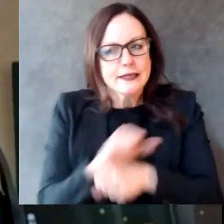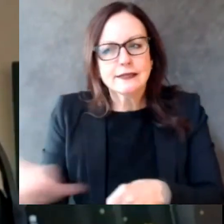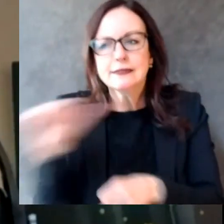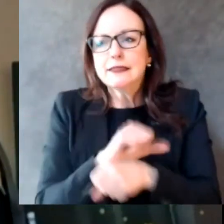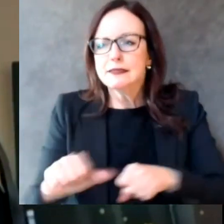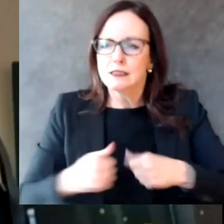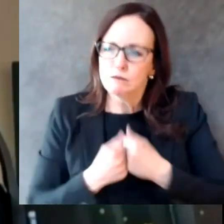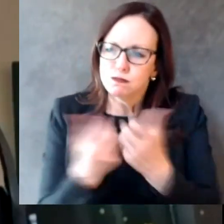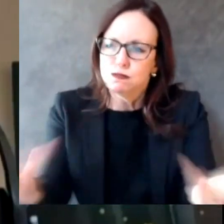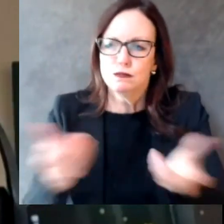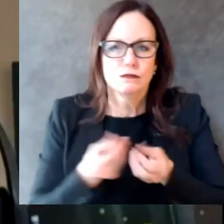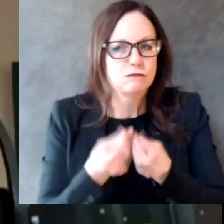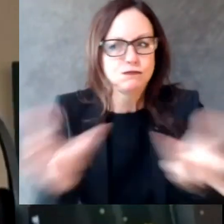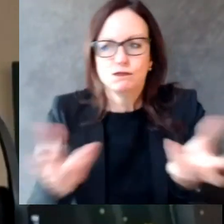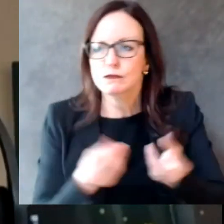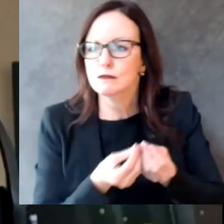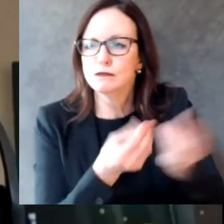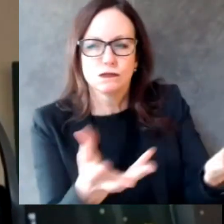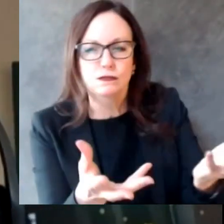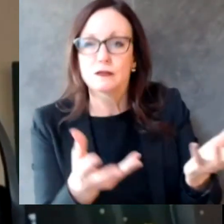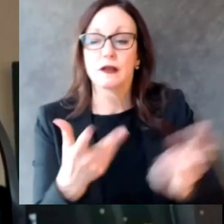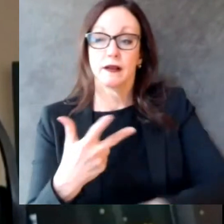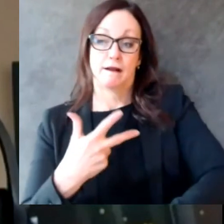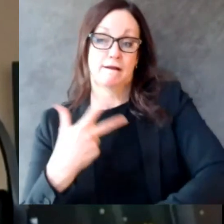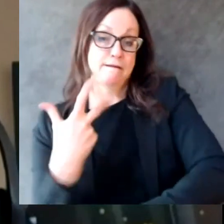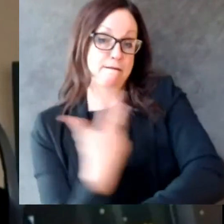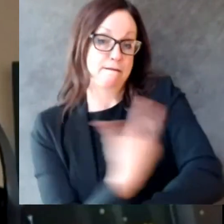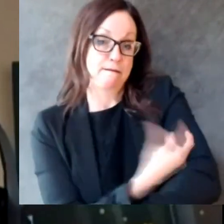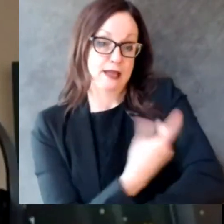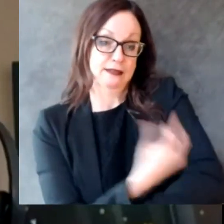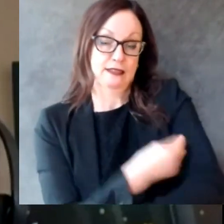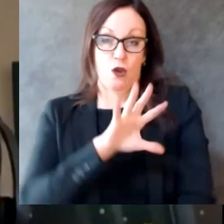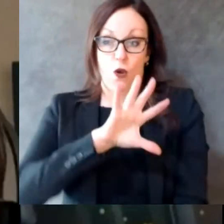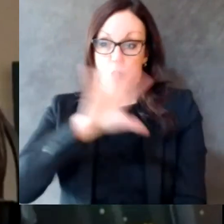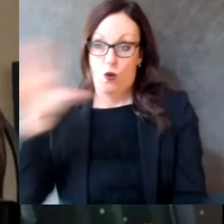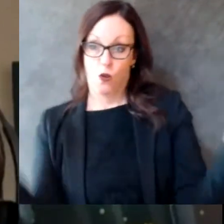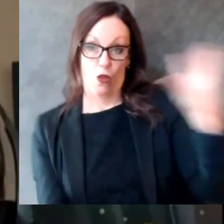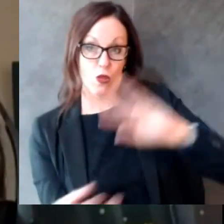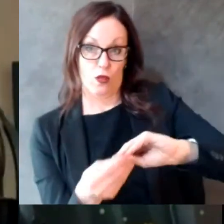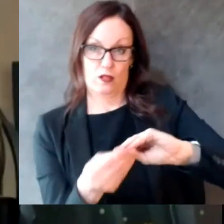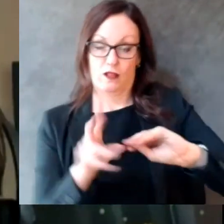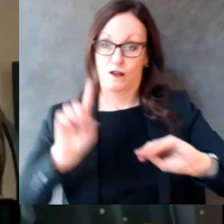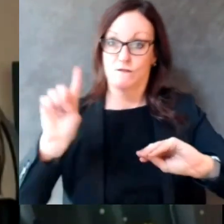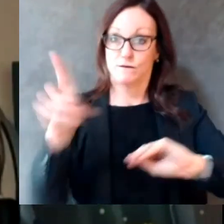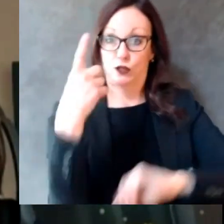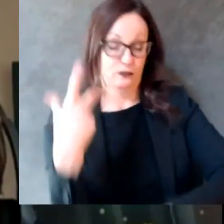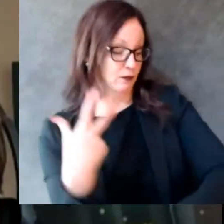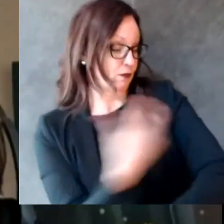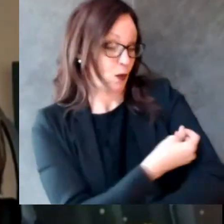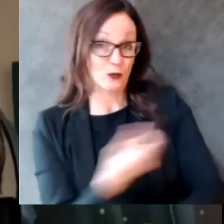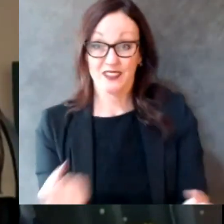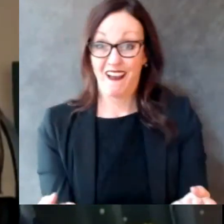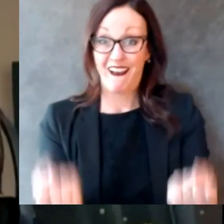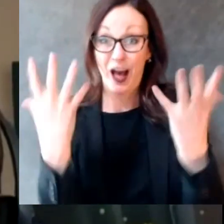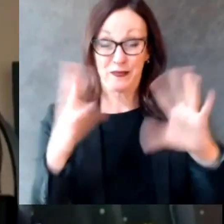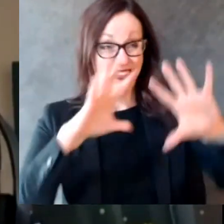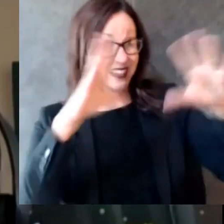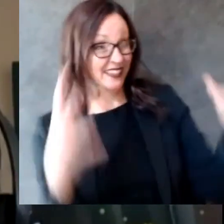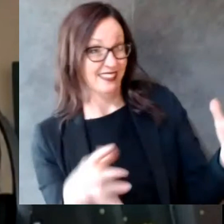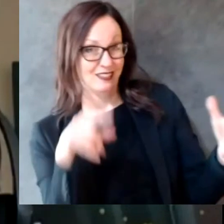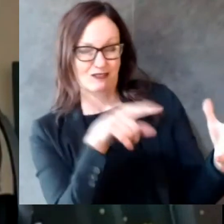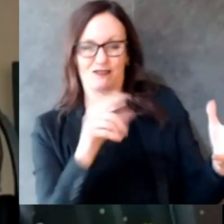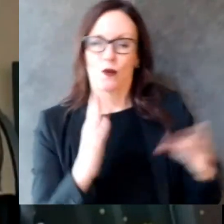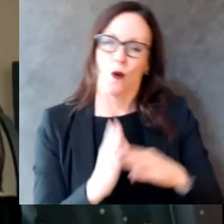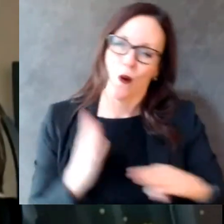2,069,033 people have completed their vaccine series. Over 43% of Wisconsin residents have received